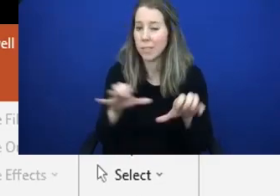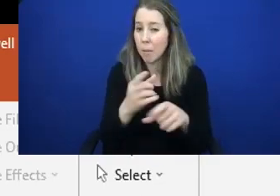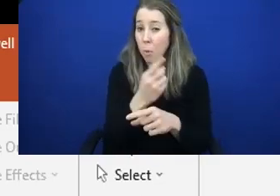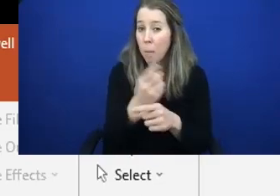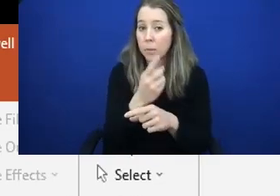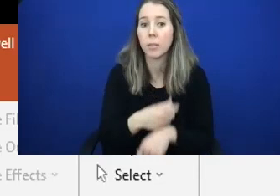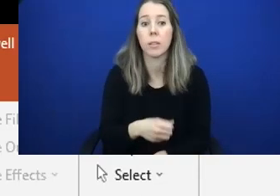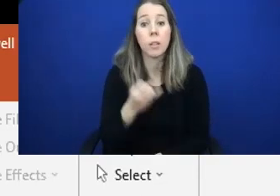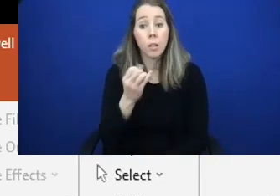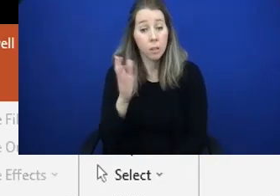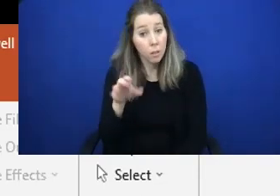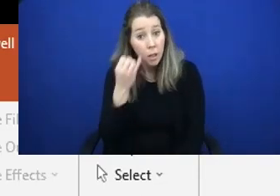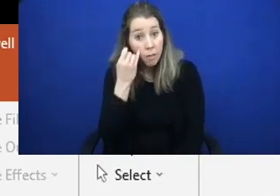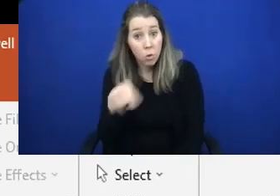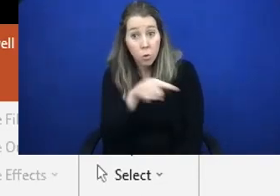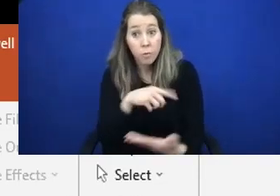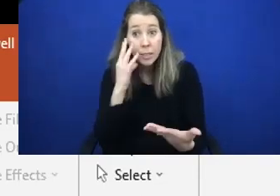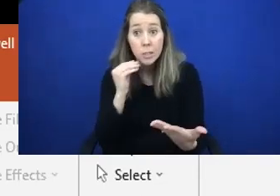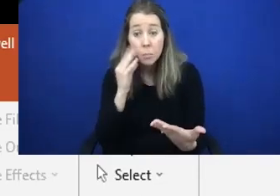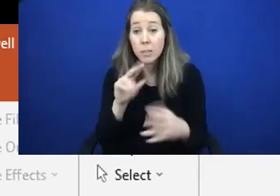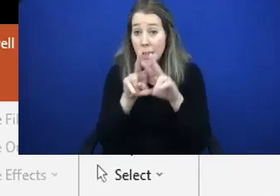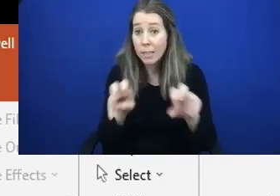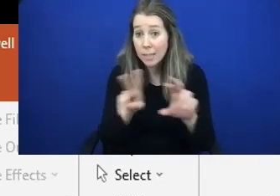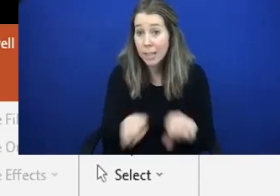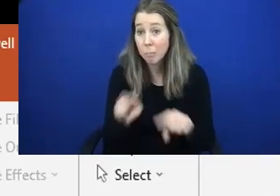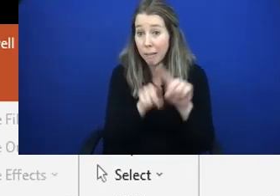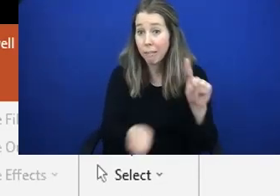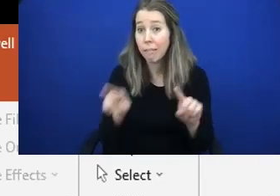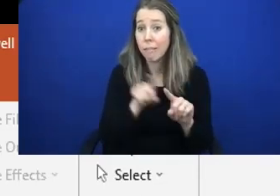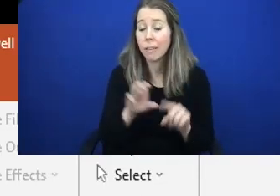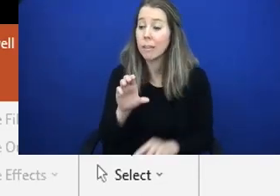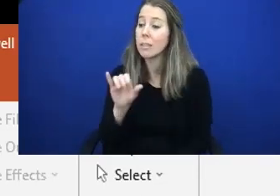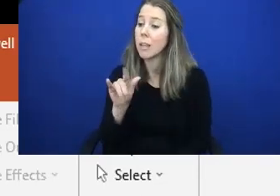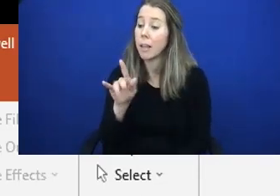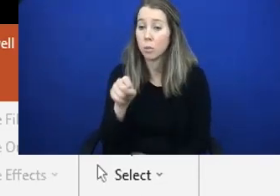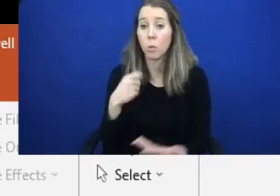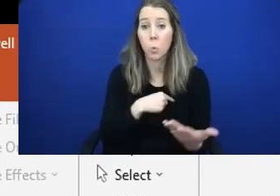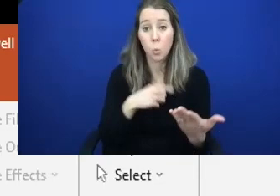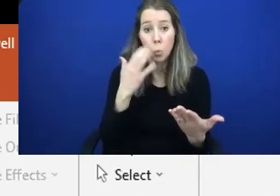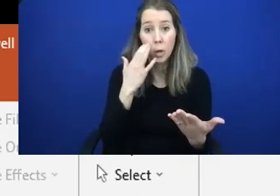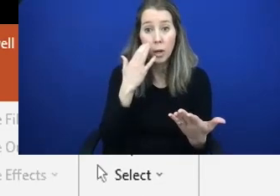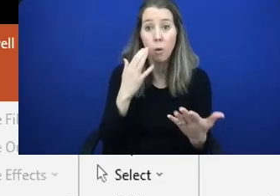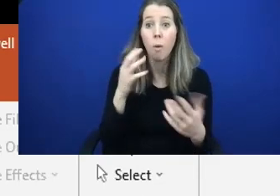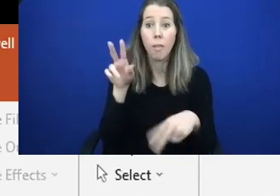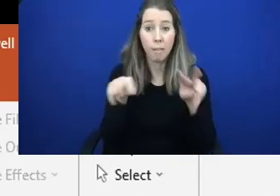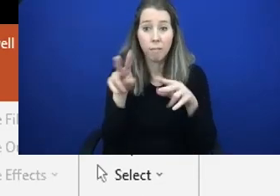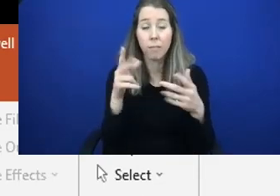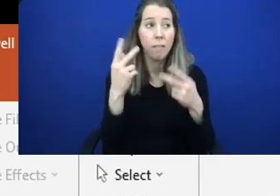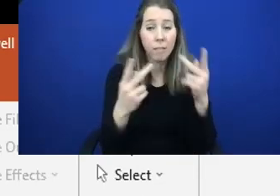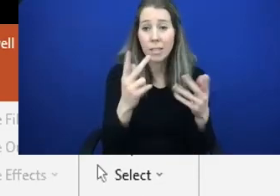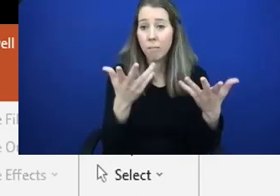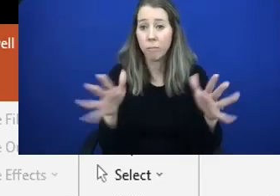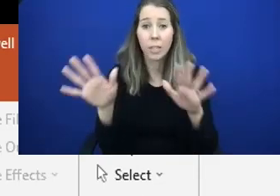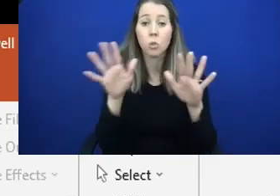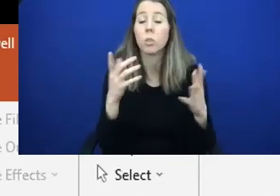been through assessment cycles, we know that very, very often the results after the accreditation visit is over and we get the results,